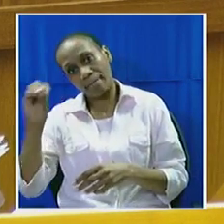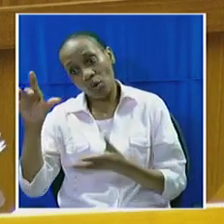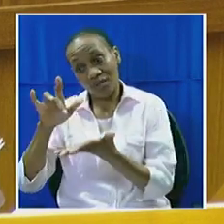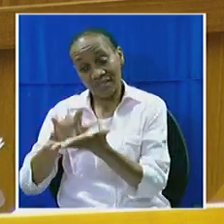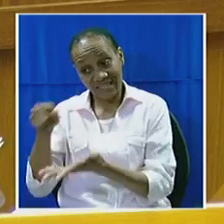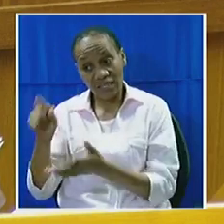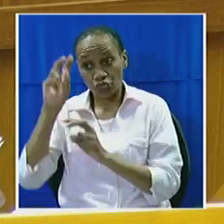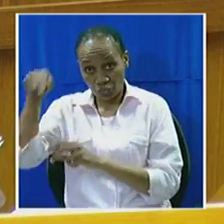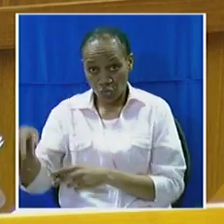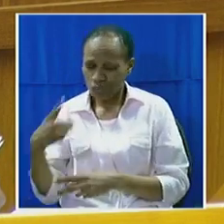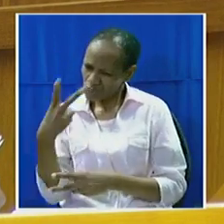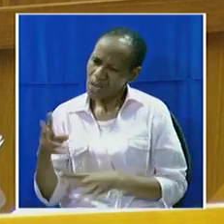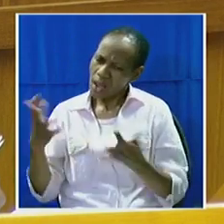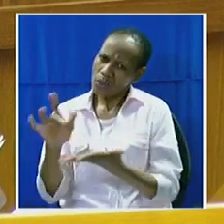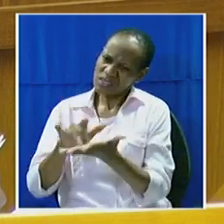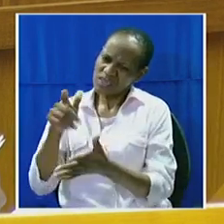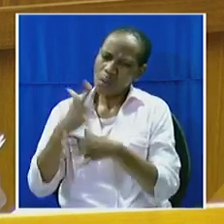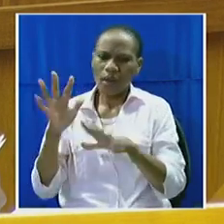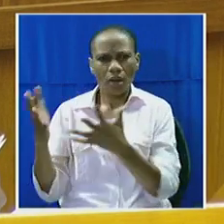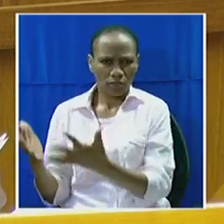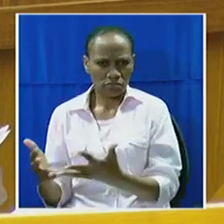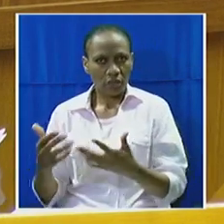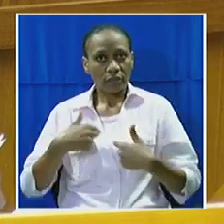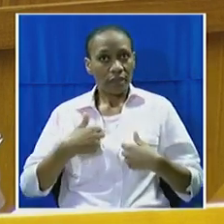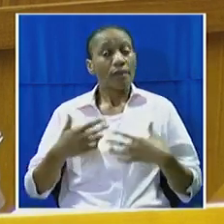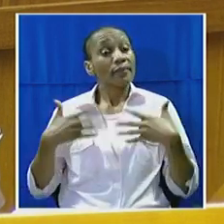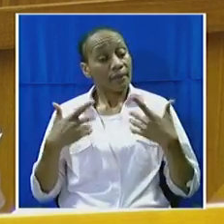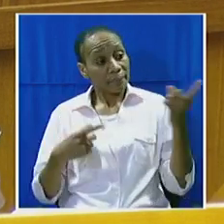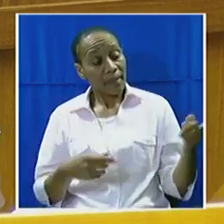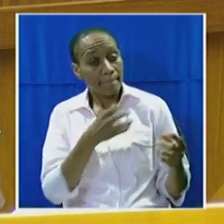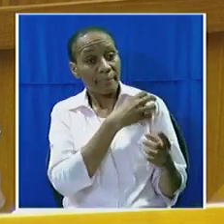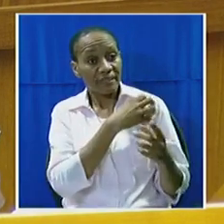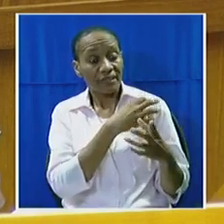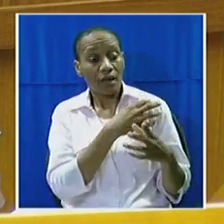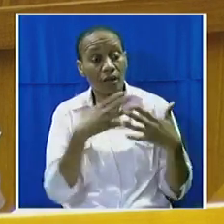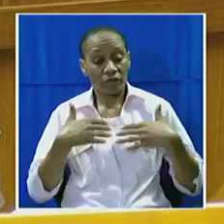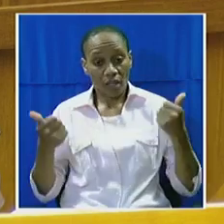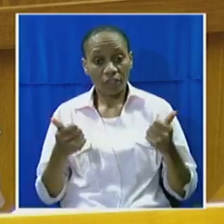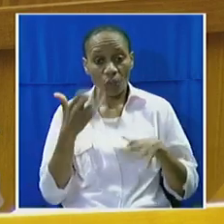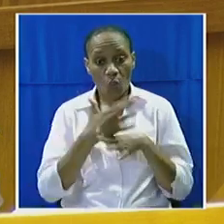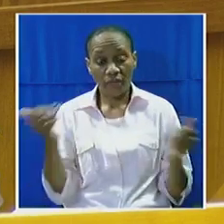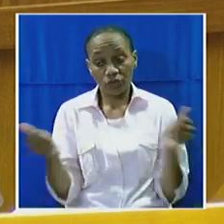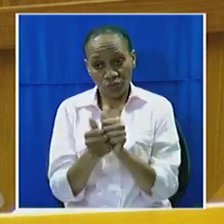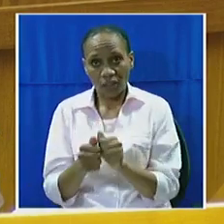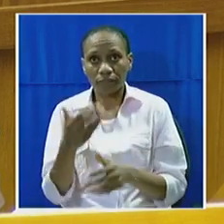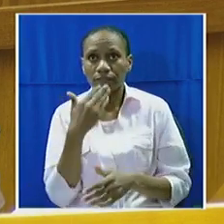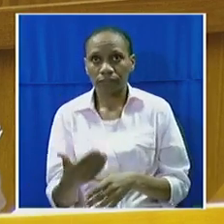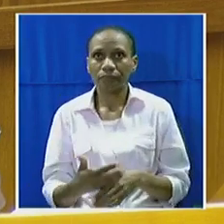they conduct operations in that area. We appreciate Minister Mkhize's facilitation with AXA. Kungakuhle ukuthi